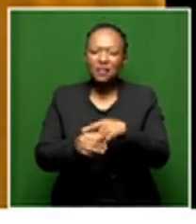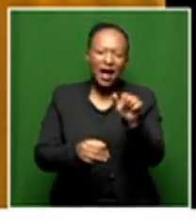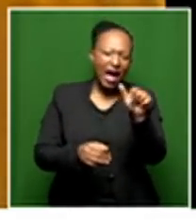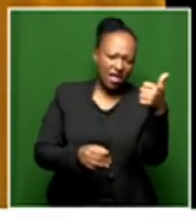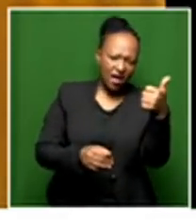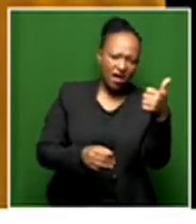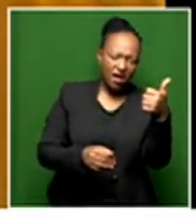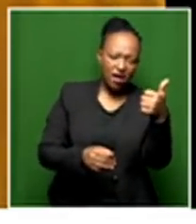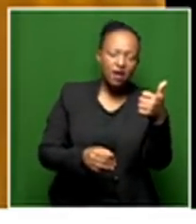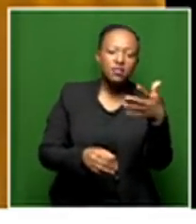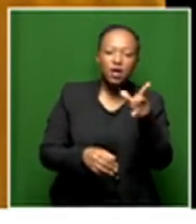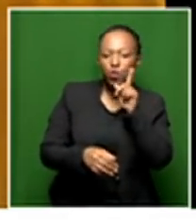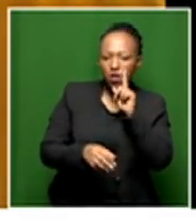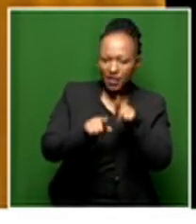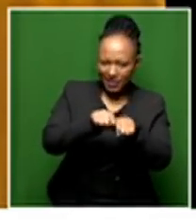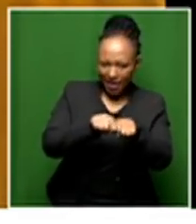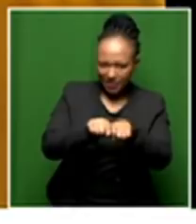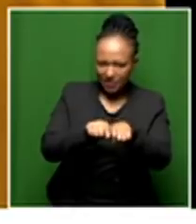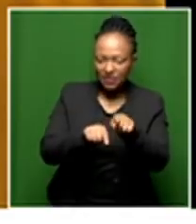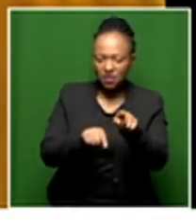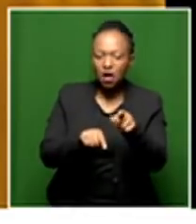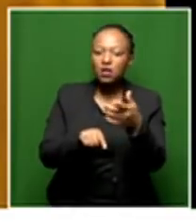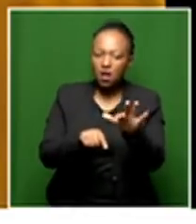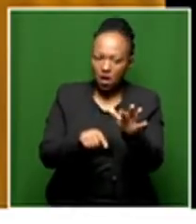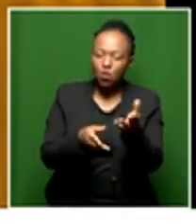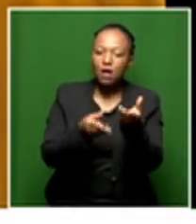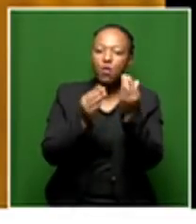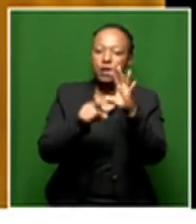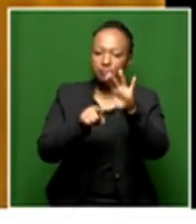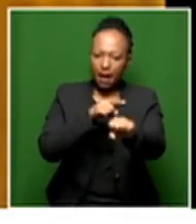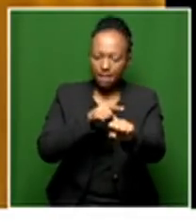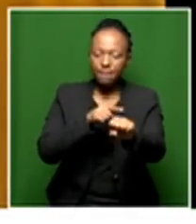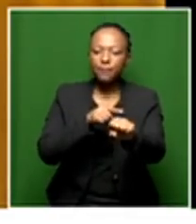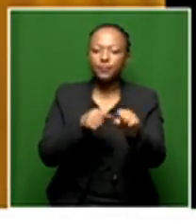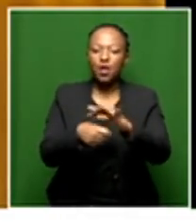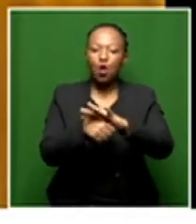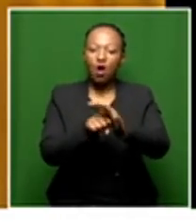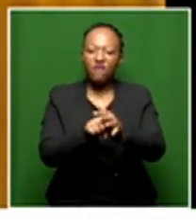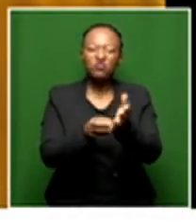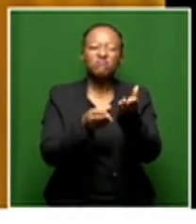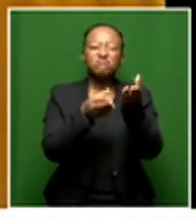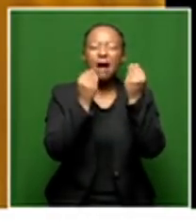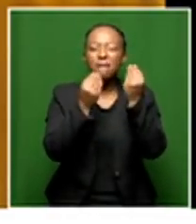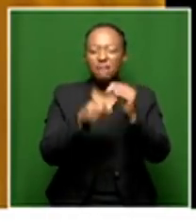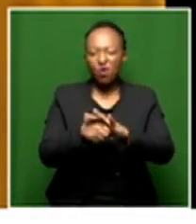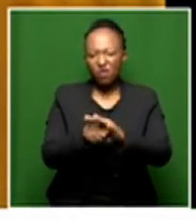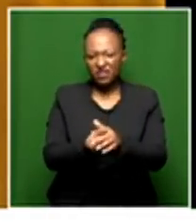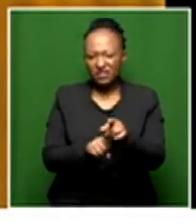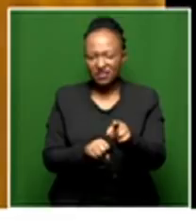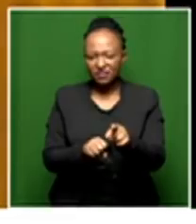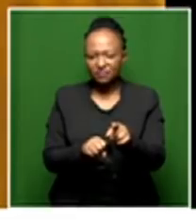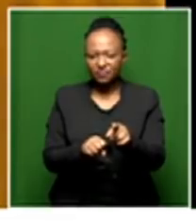as you know, they get tested at admission, and then maybe COVID-19 is a coincidental finding, that we're finding